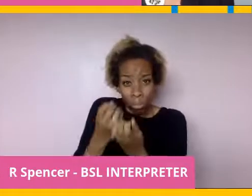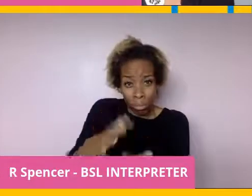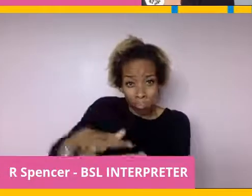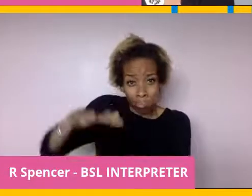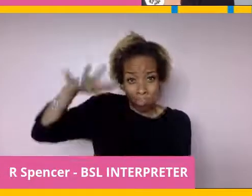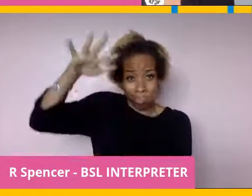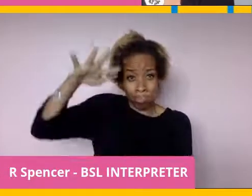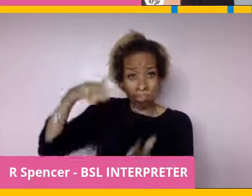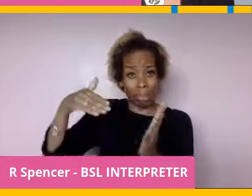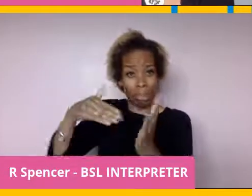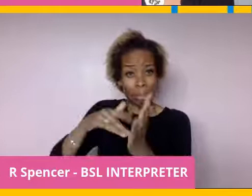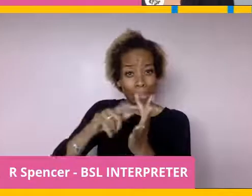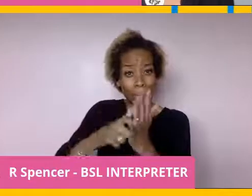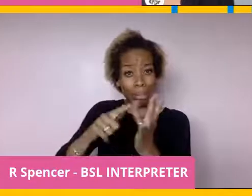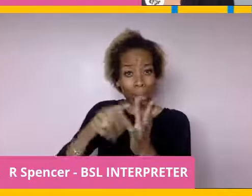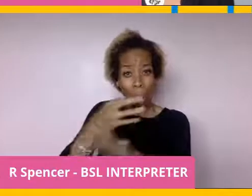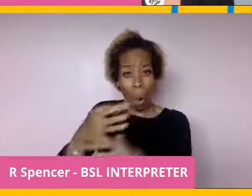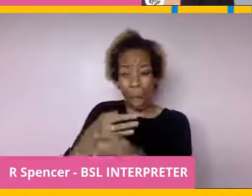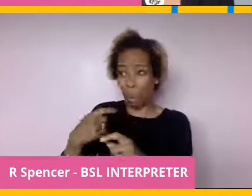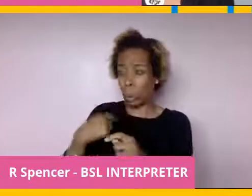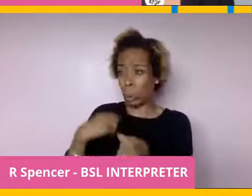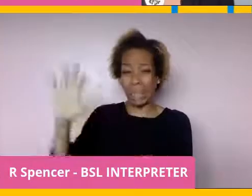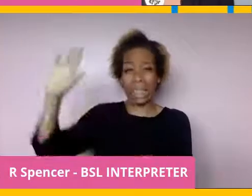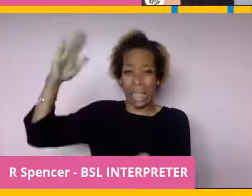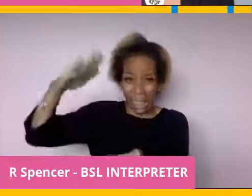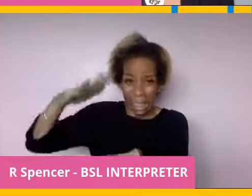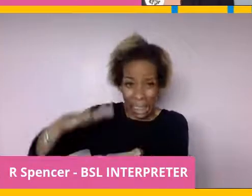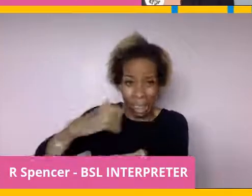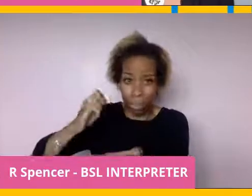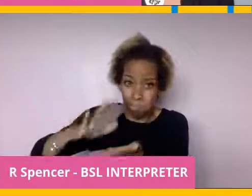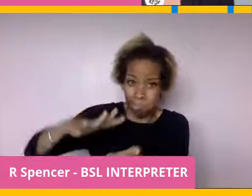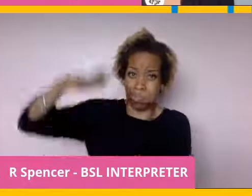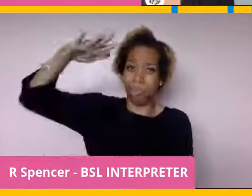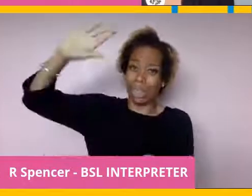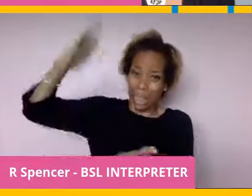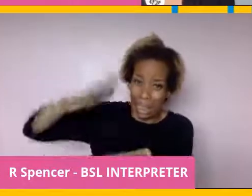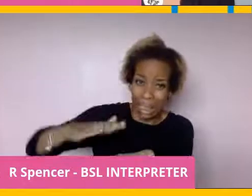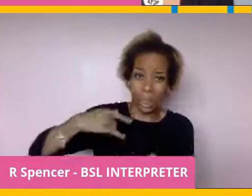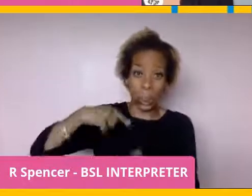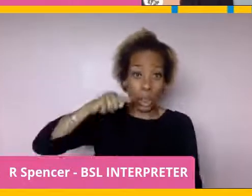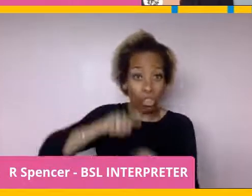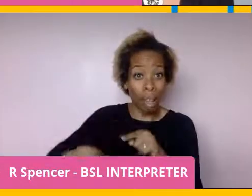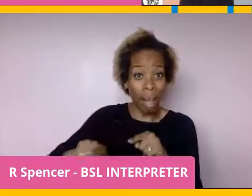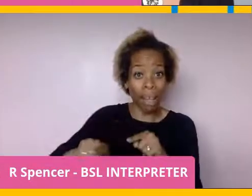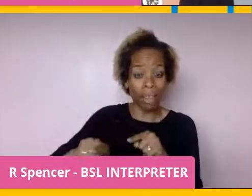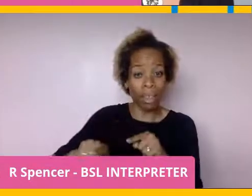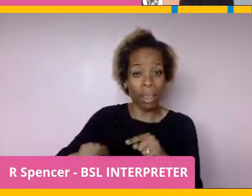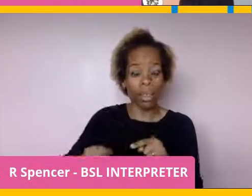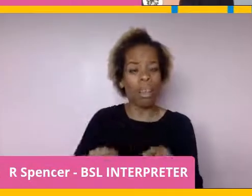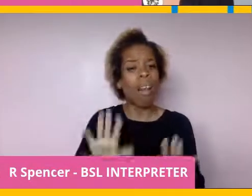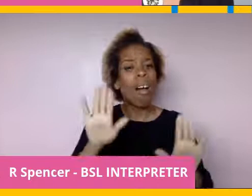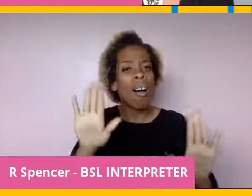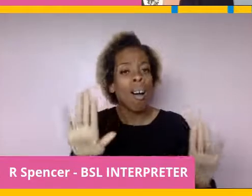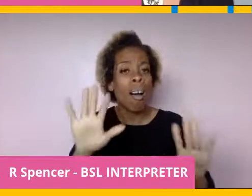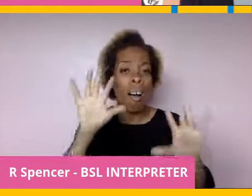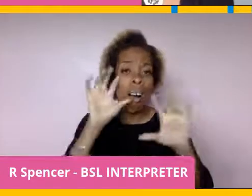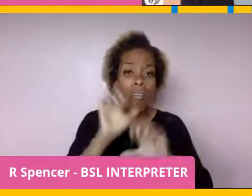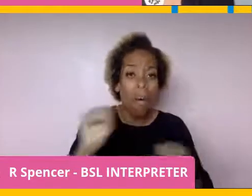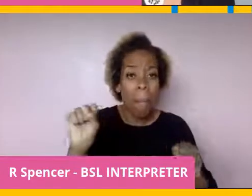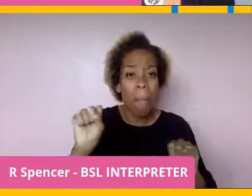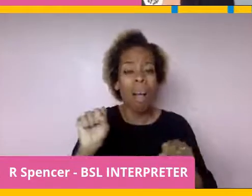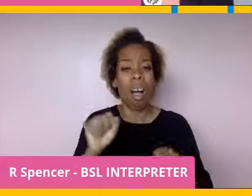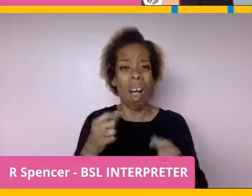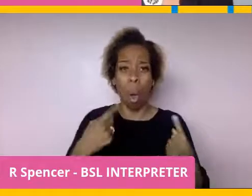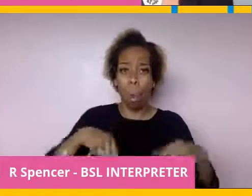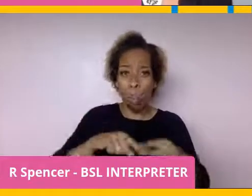needs to lead to lots of ripples that will keep that campaign going. I think one of the important things here is not to lose hope, that actually we can do